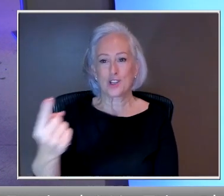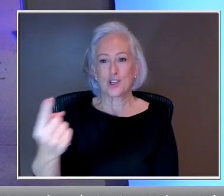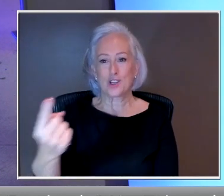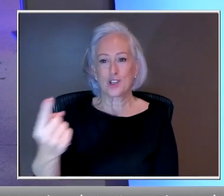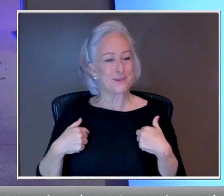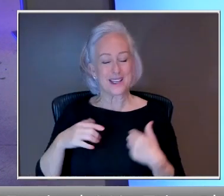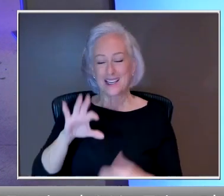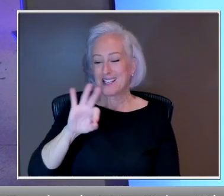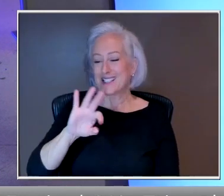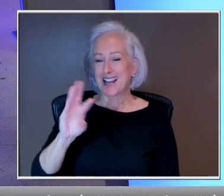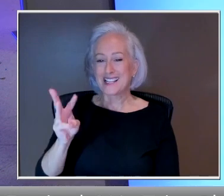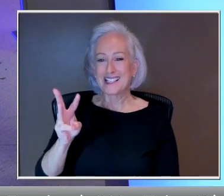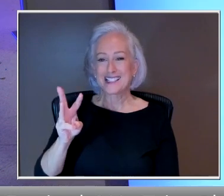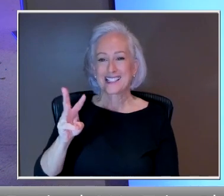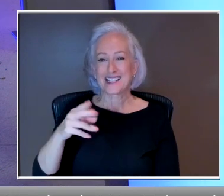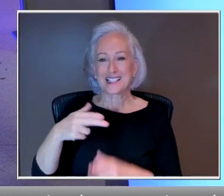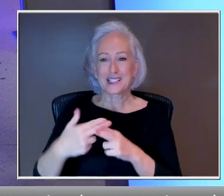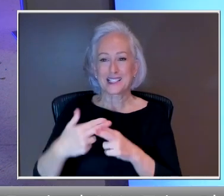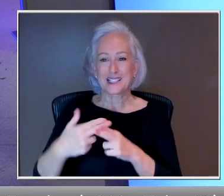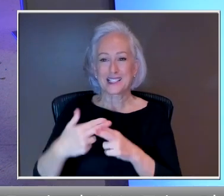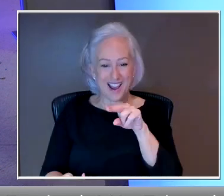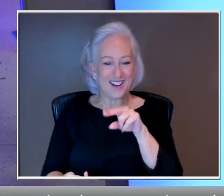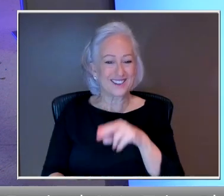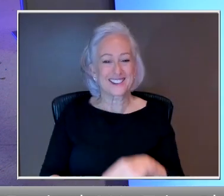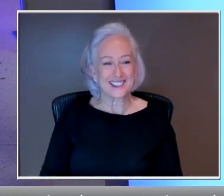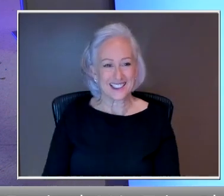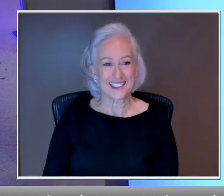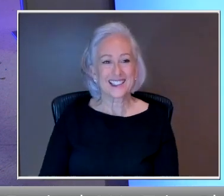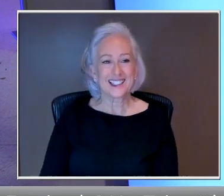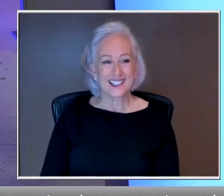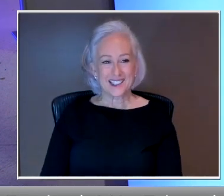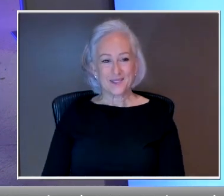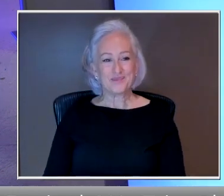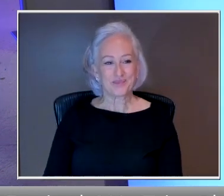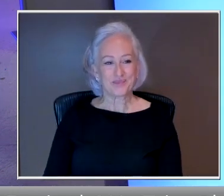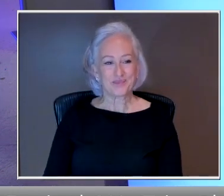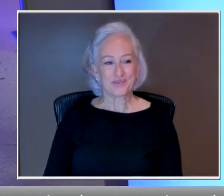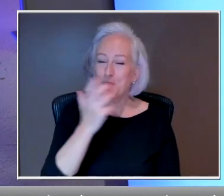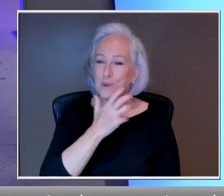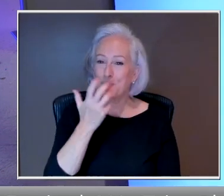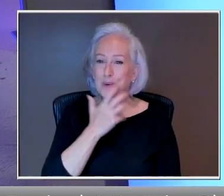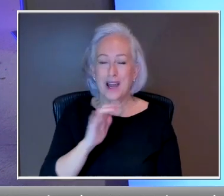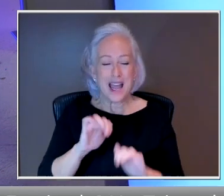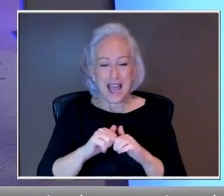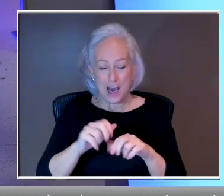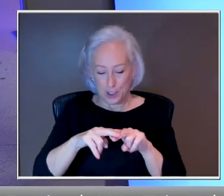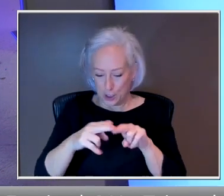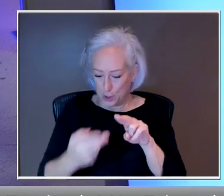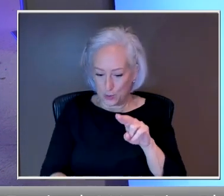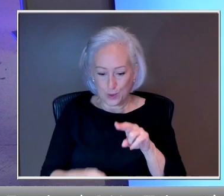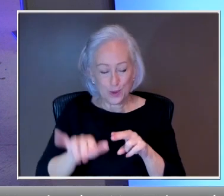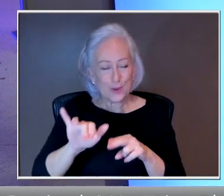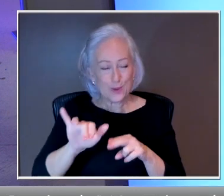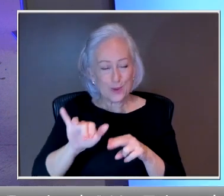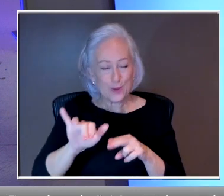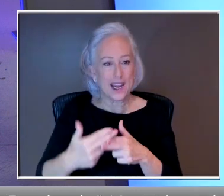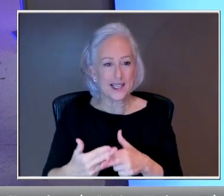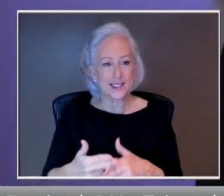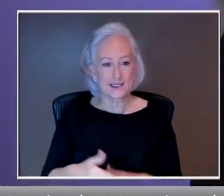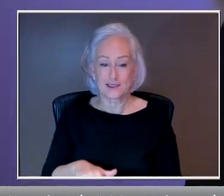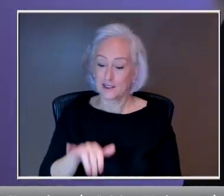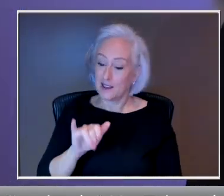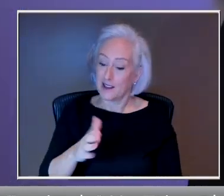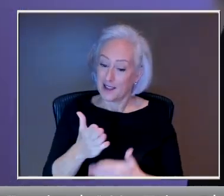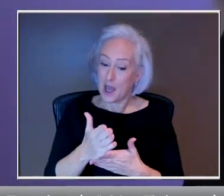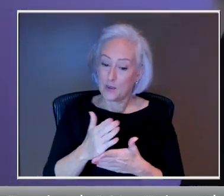later." And I that's stunning to me. How did you lose the weight? Was that part of the lifestyle change, I imagine? It